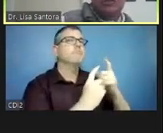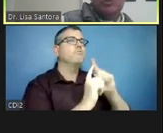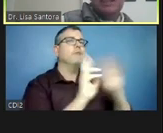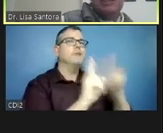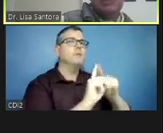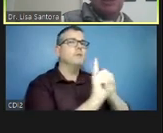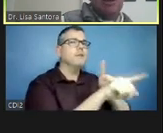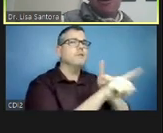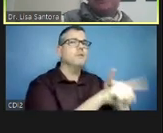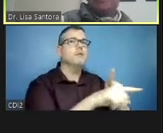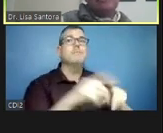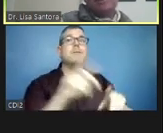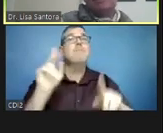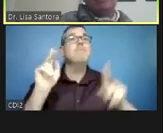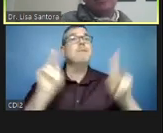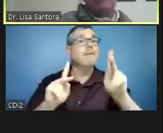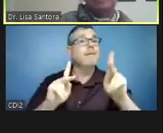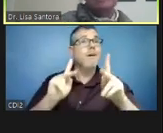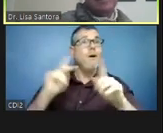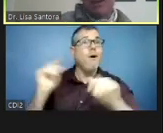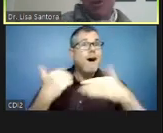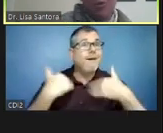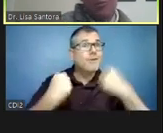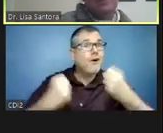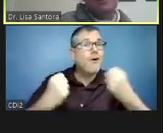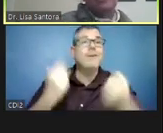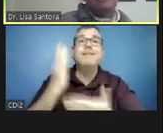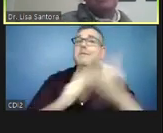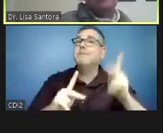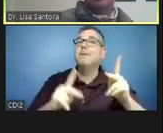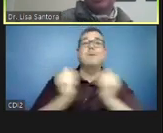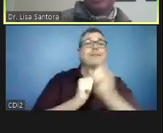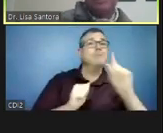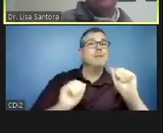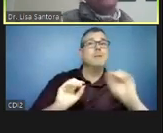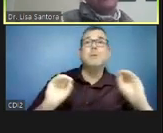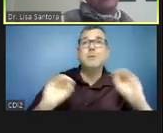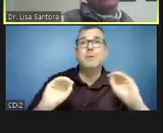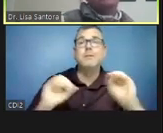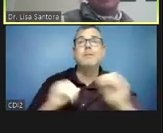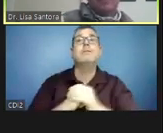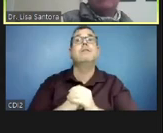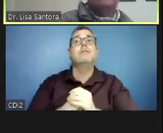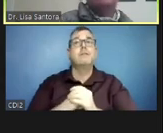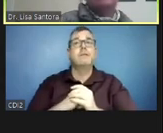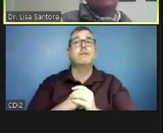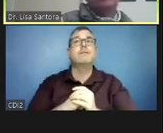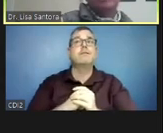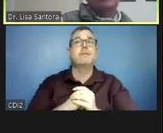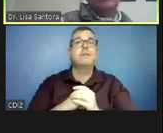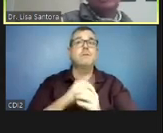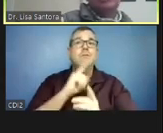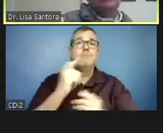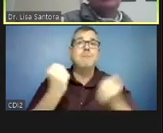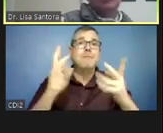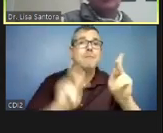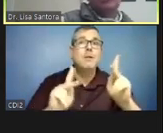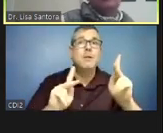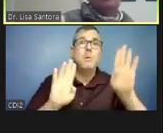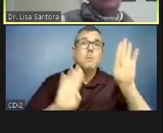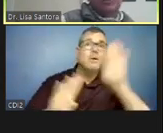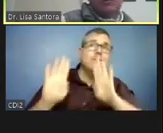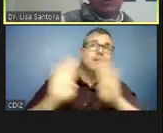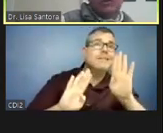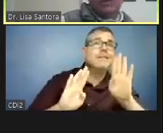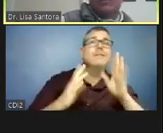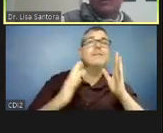secure transportation. Honestly, many people have been staying at home and shut in. And so they haven't had a need for transportation. So